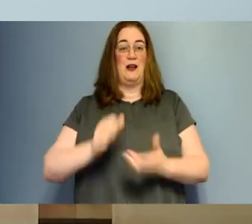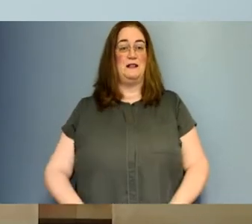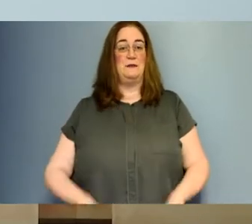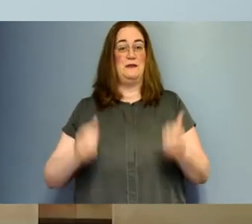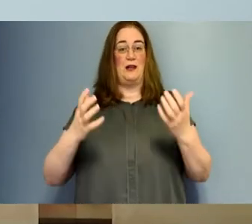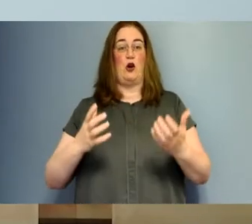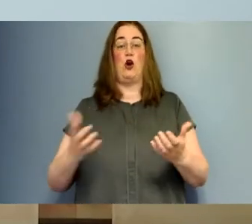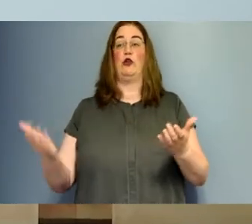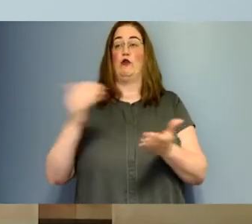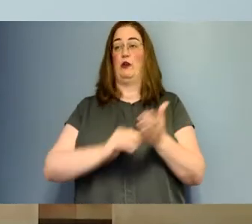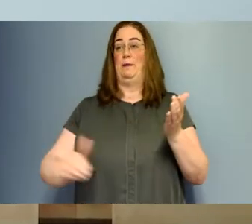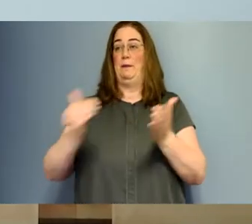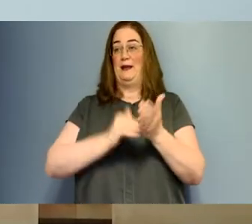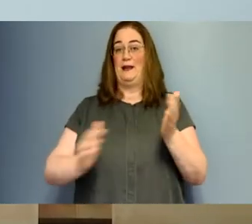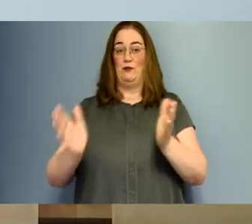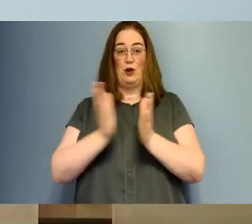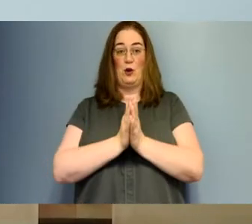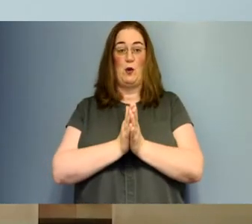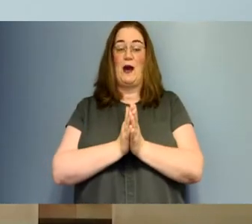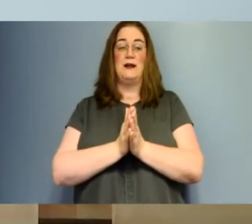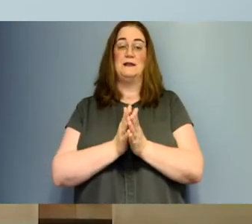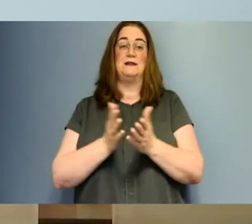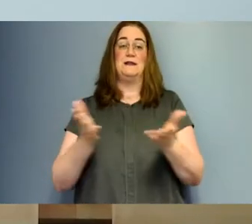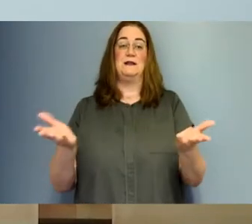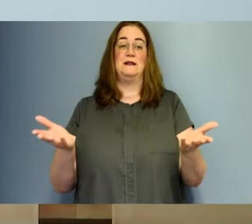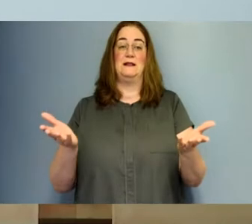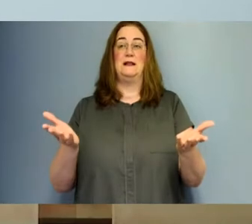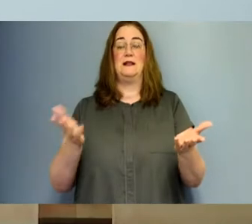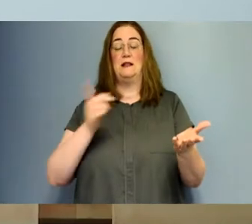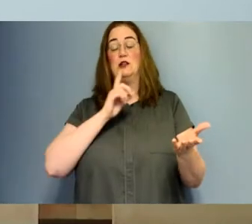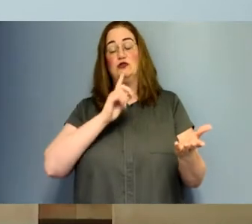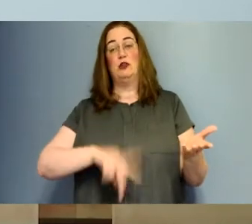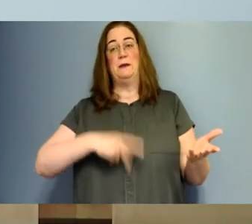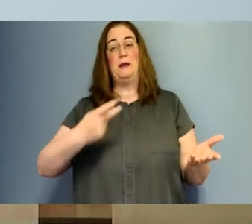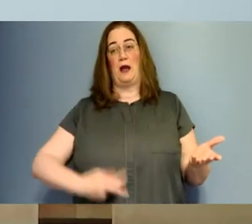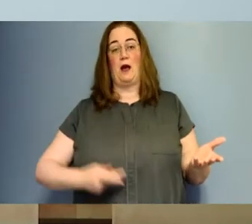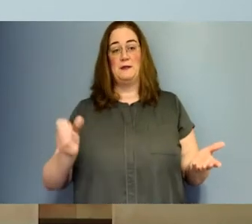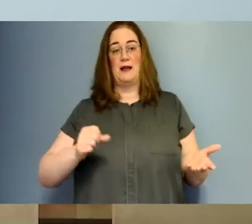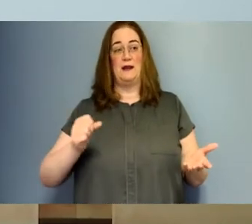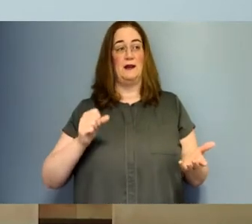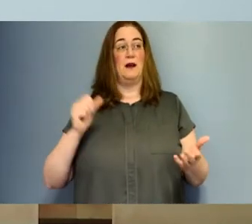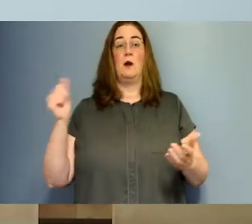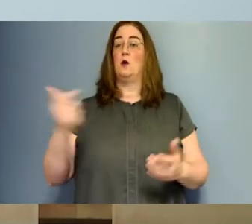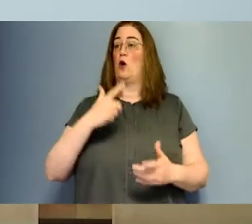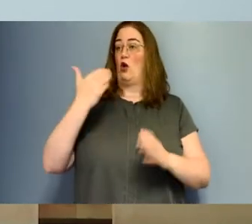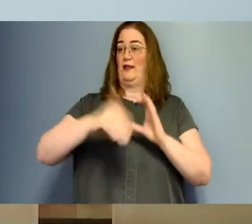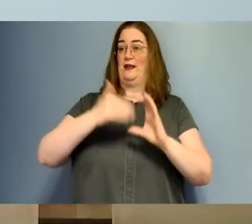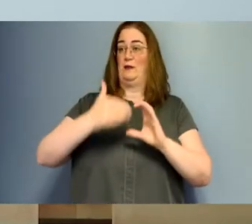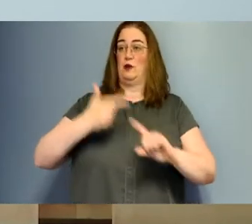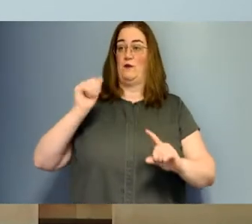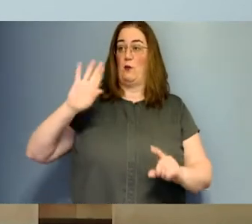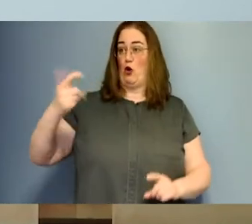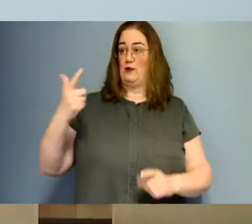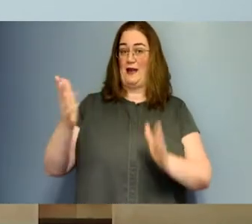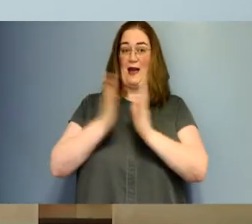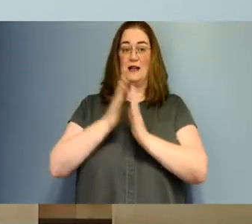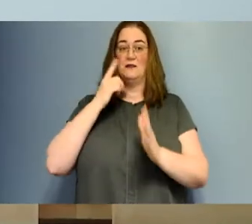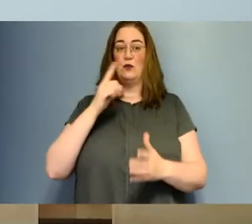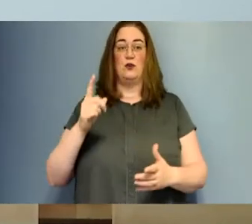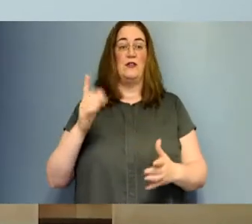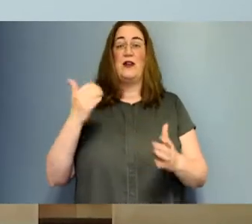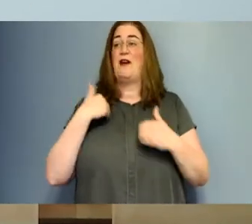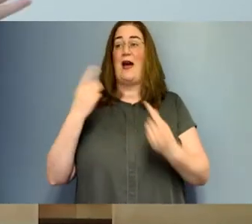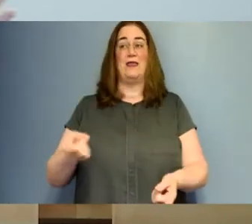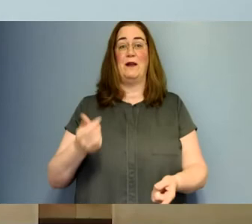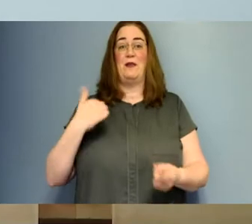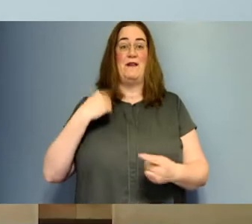these repeated requests, it's extremely upsetting. And all the emails from August that they're asking for, they've had them. They've had